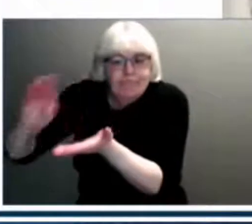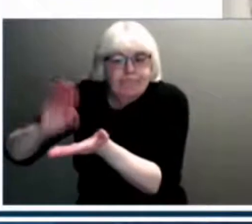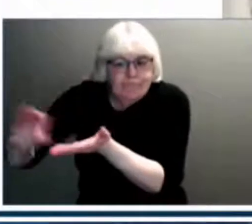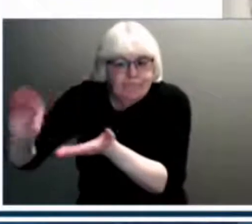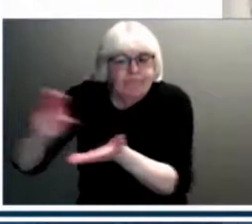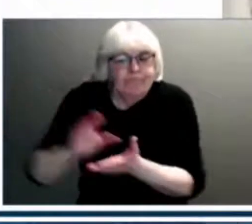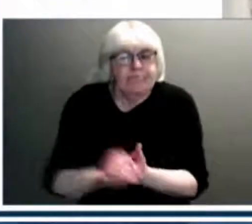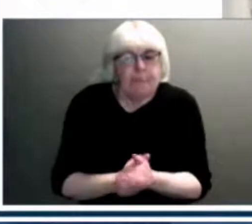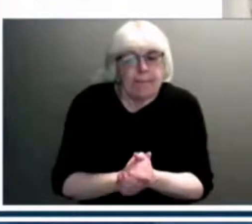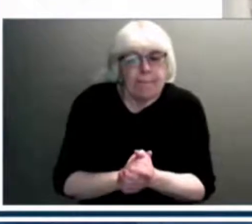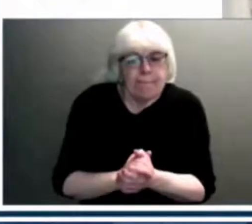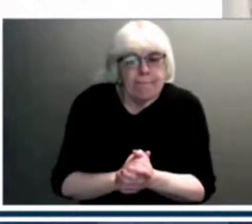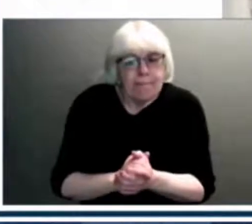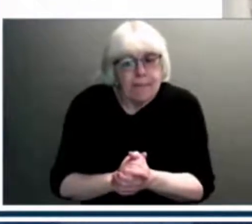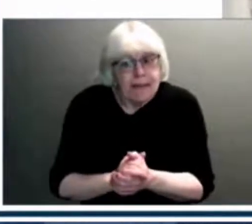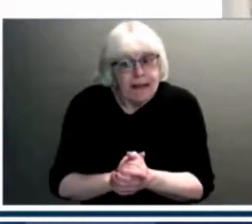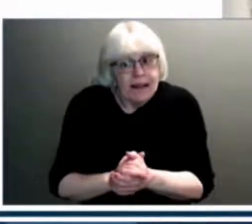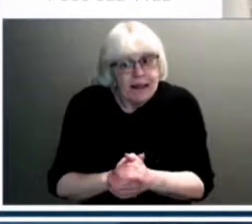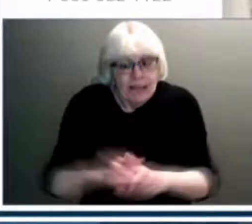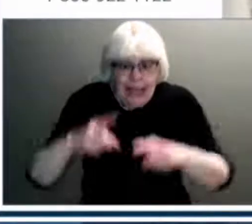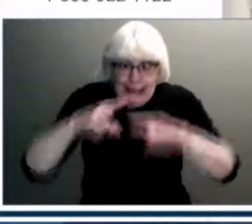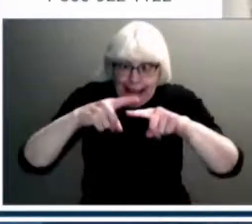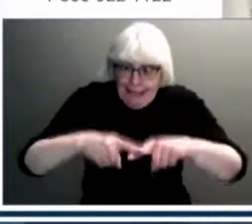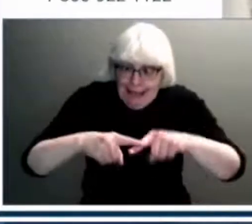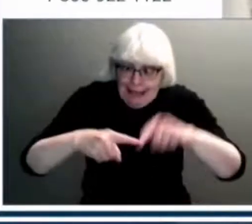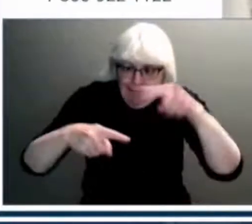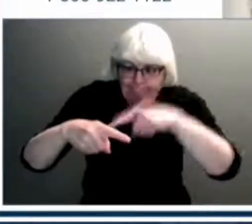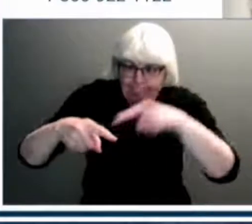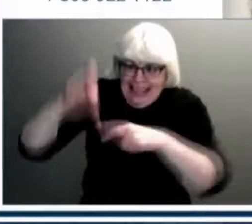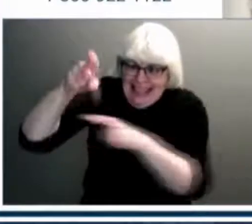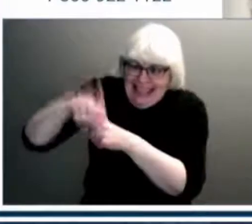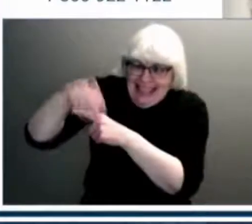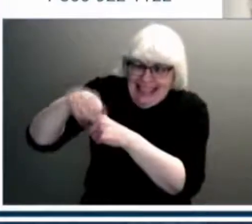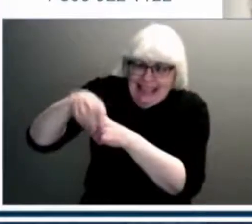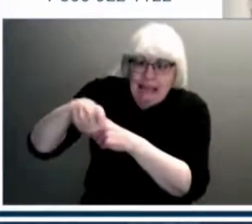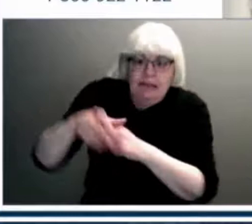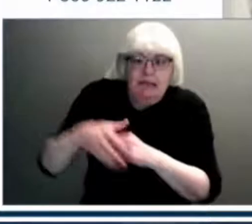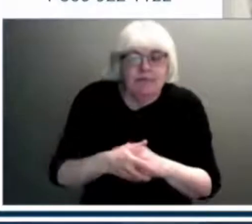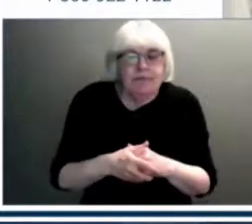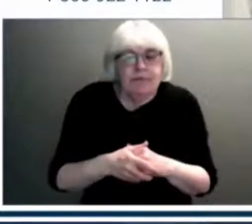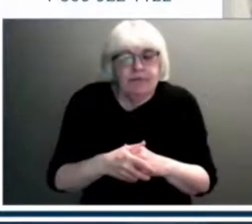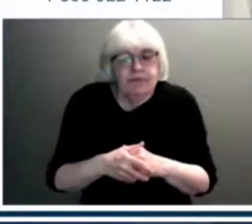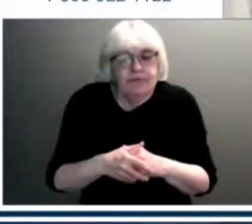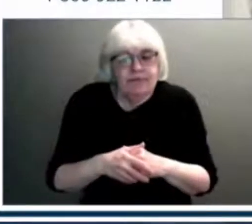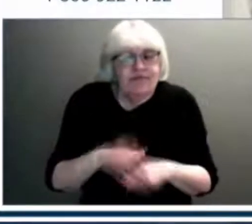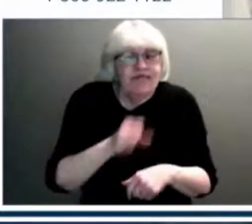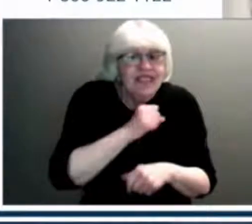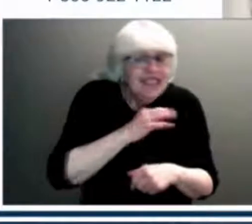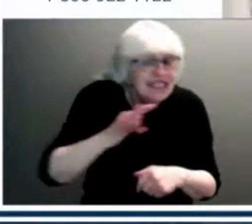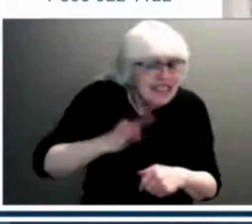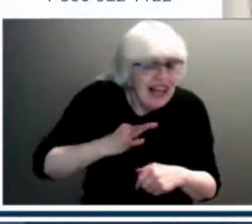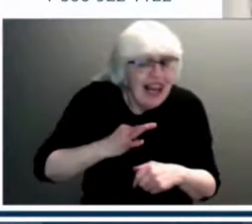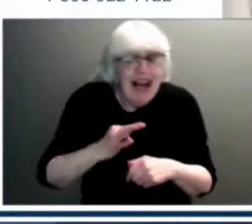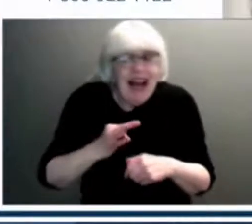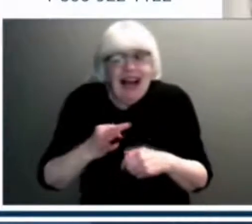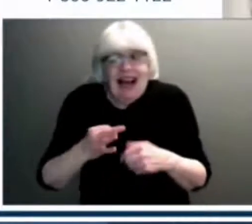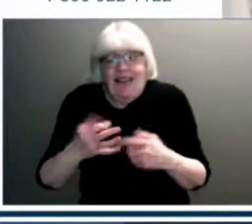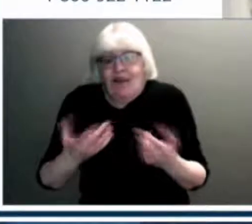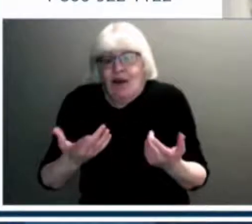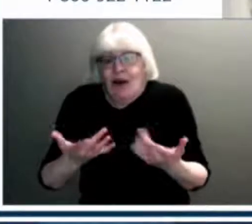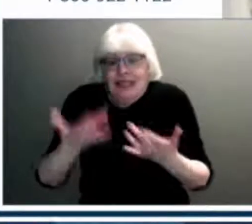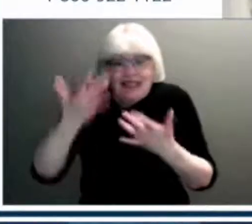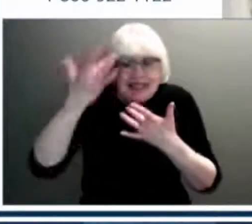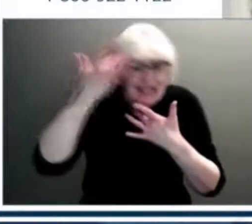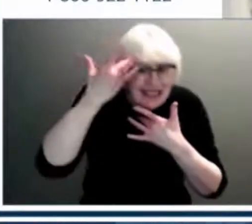So primarily for students and staff who come to school symptomatic or develop symptoms while at school. So I just want to say